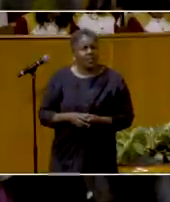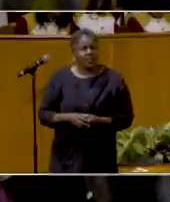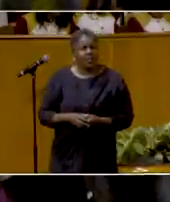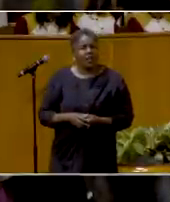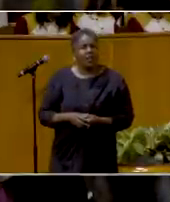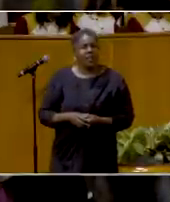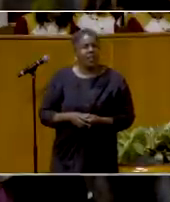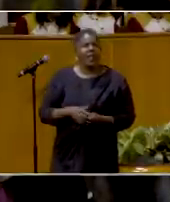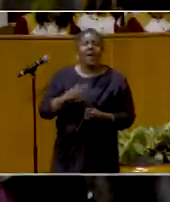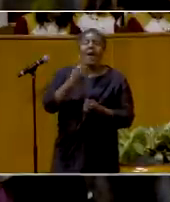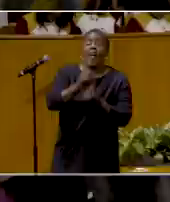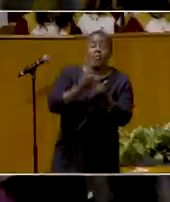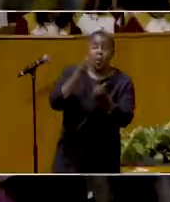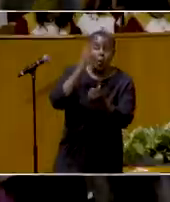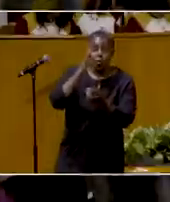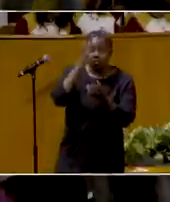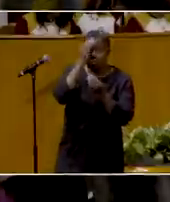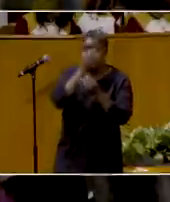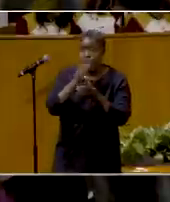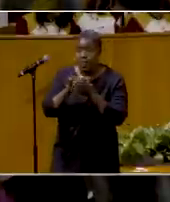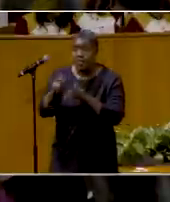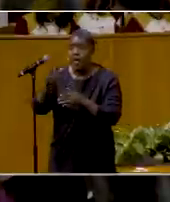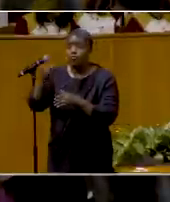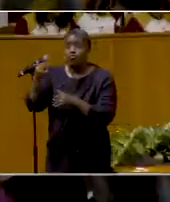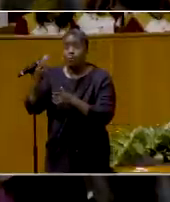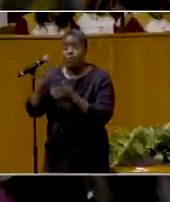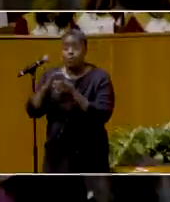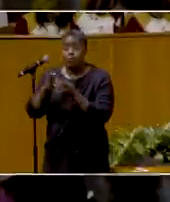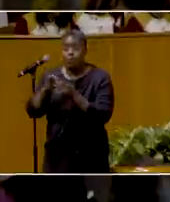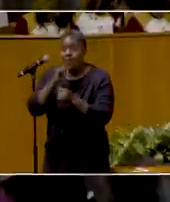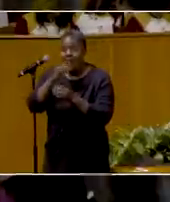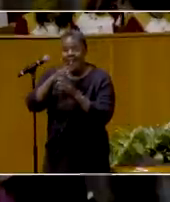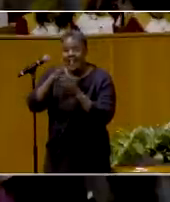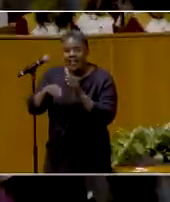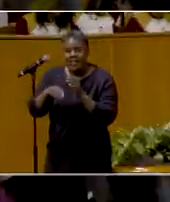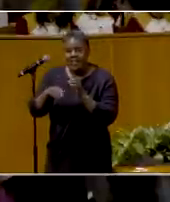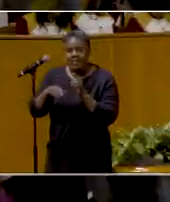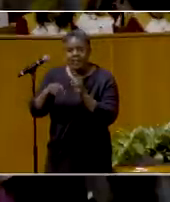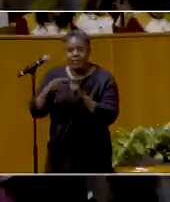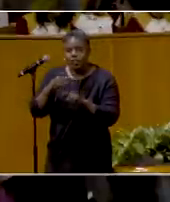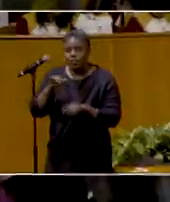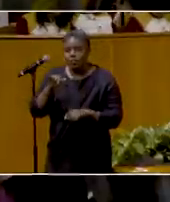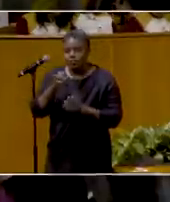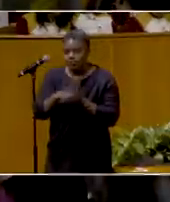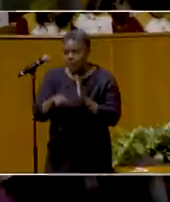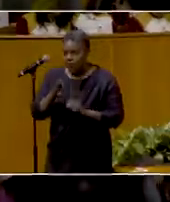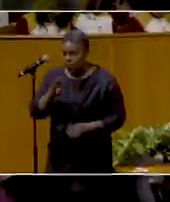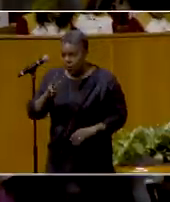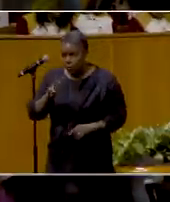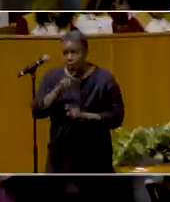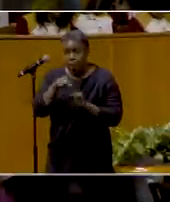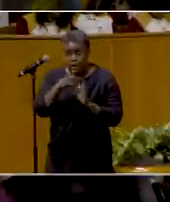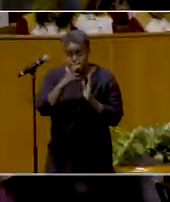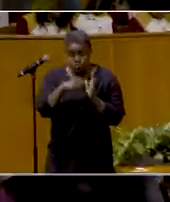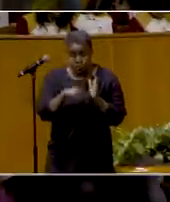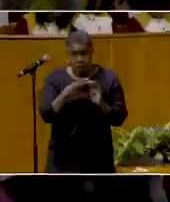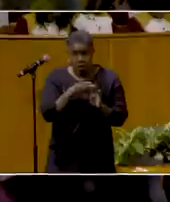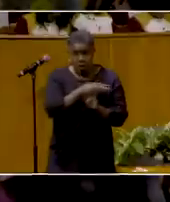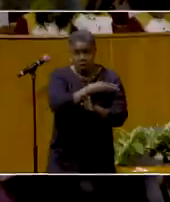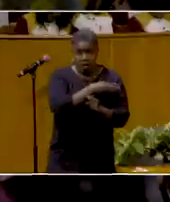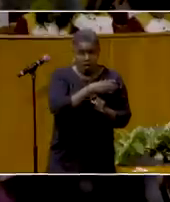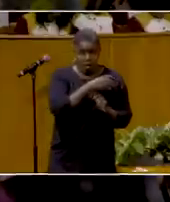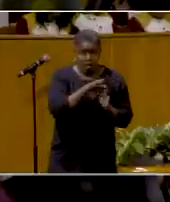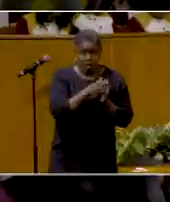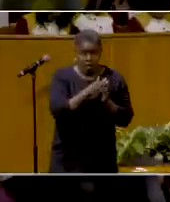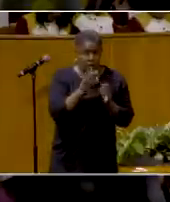Every scholar will tell you that the reason Job's story doesn't end until you get to chapter 42, is so that when you read through Job, you'll